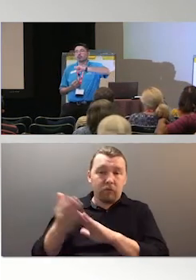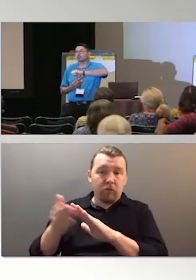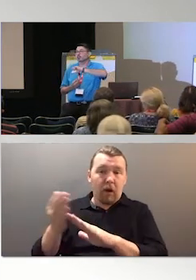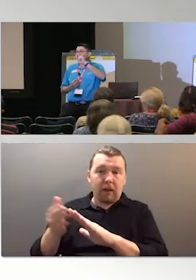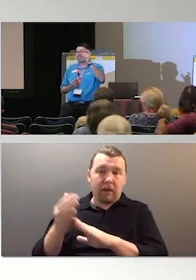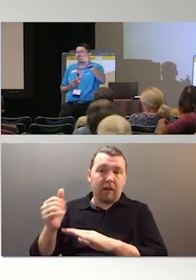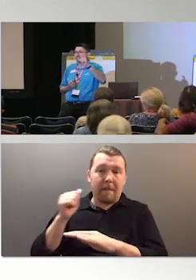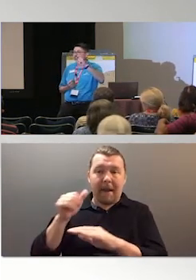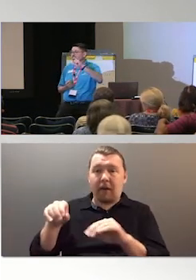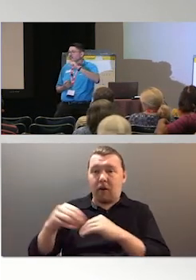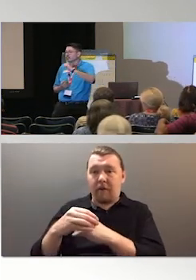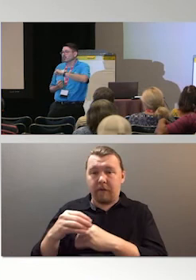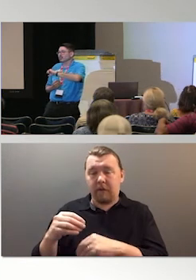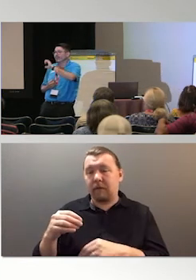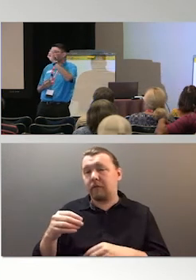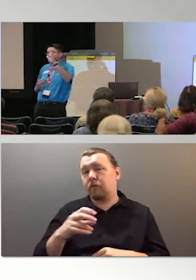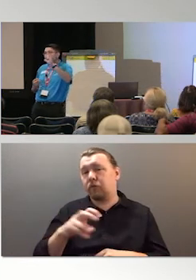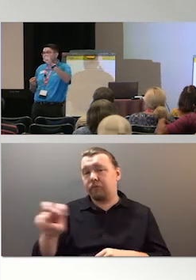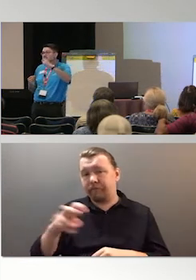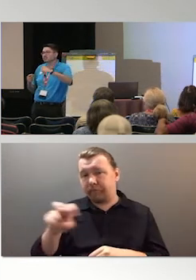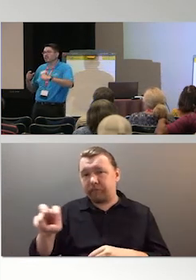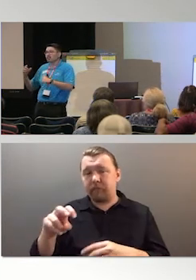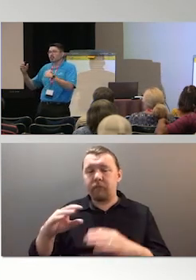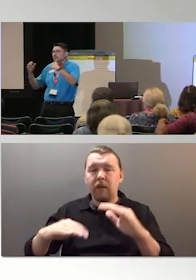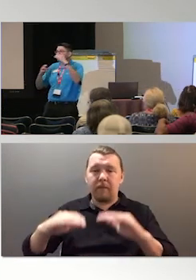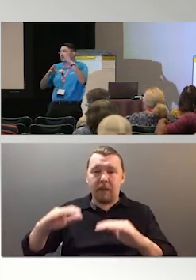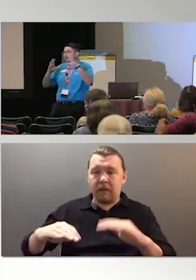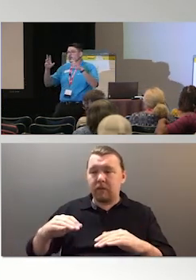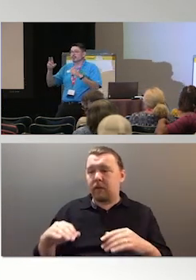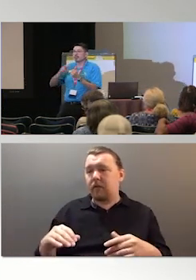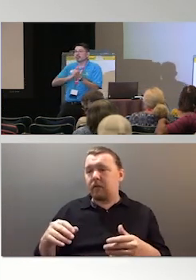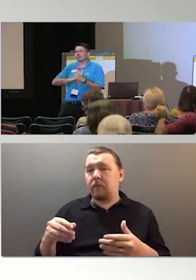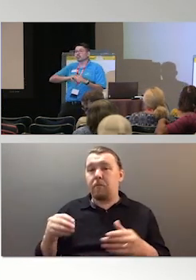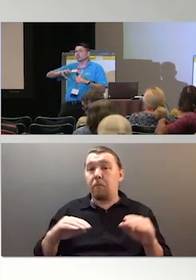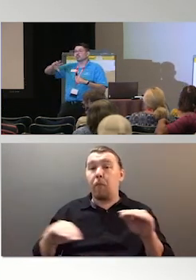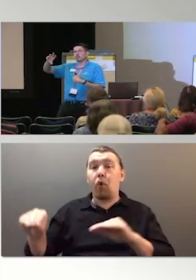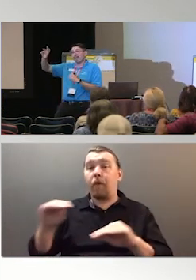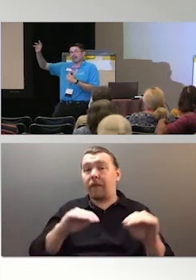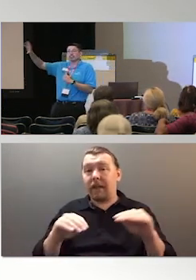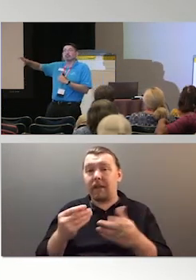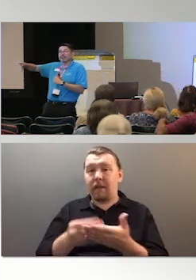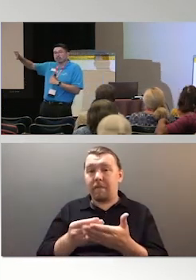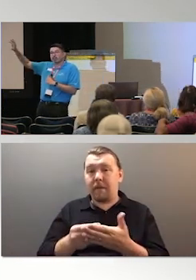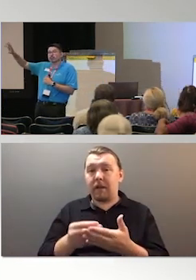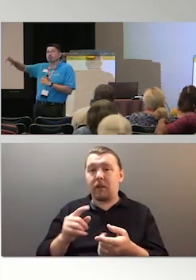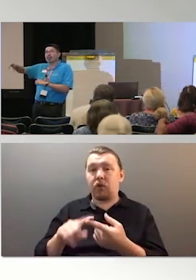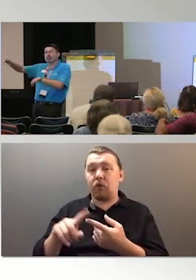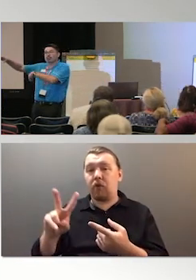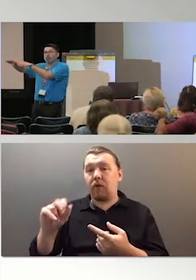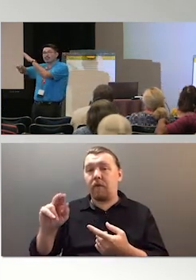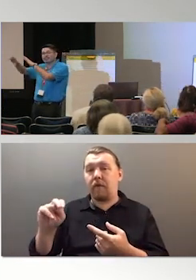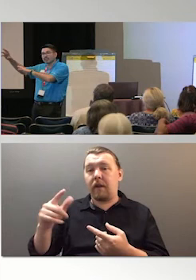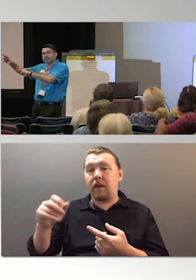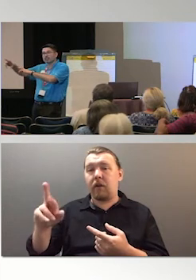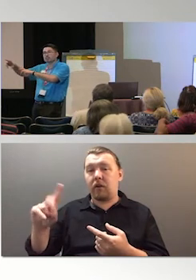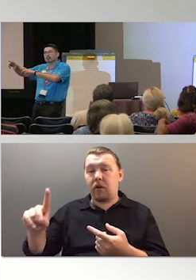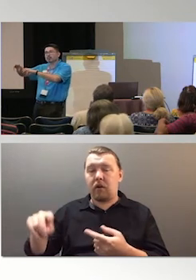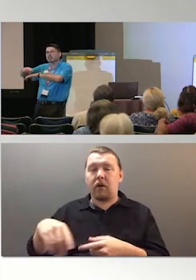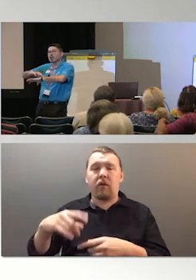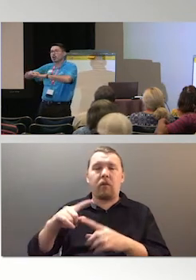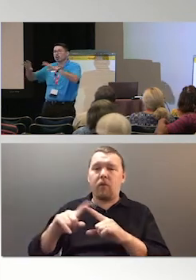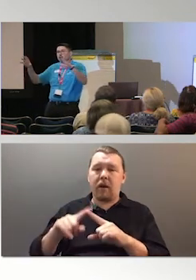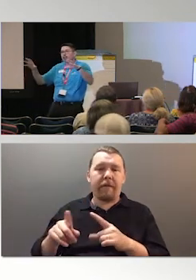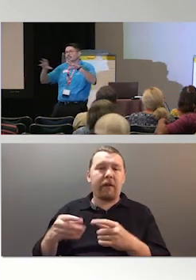So transactions, account balances, the moving money to actual Vanguard and BlackRock and selling those